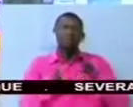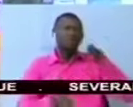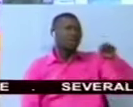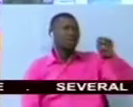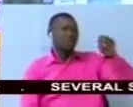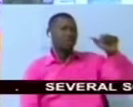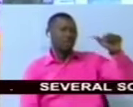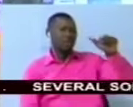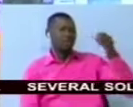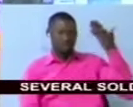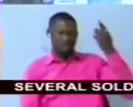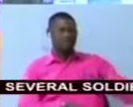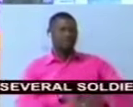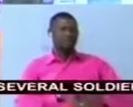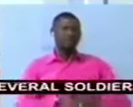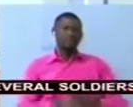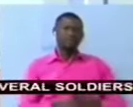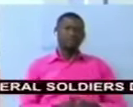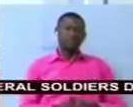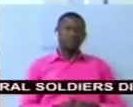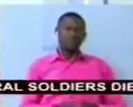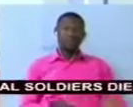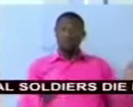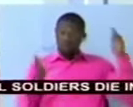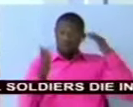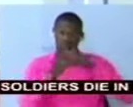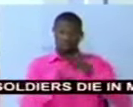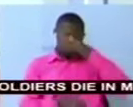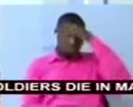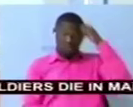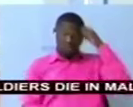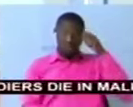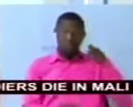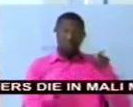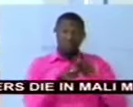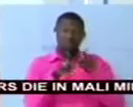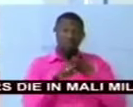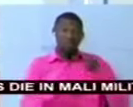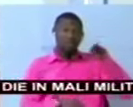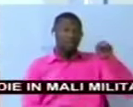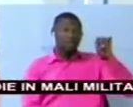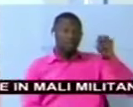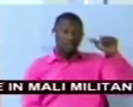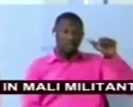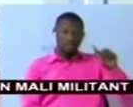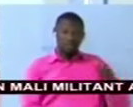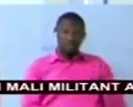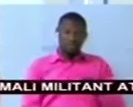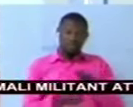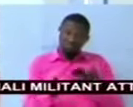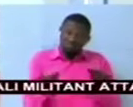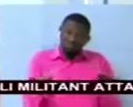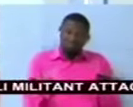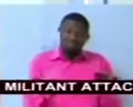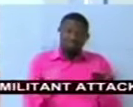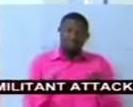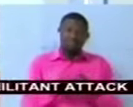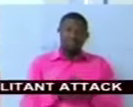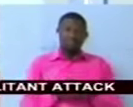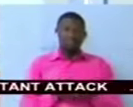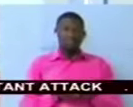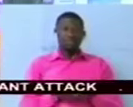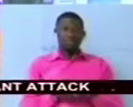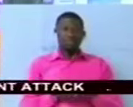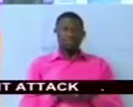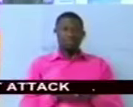NIA. Is he still working at the NIA or not? Mu ngi liggéey NIA ba léegi ndax.